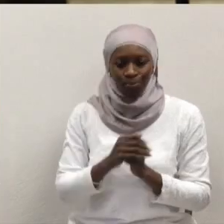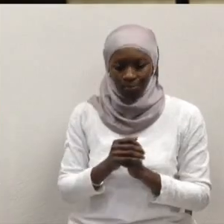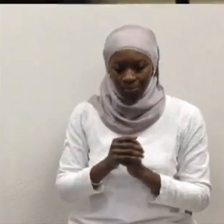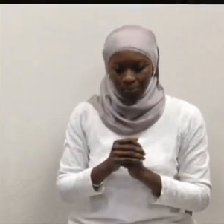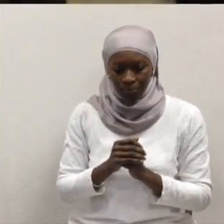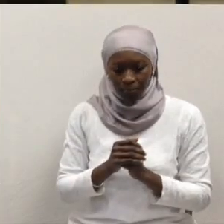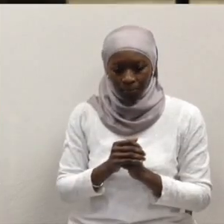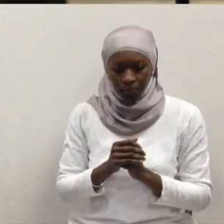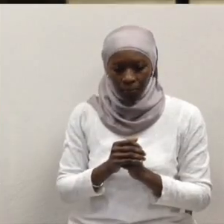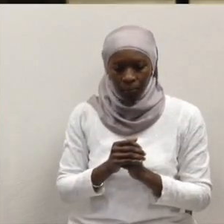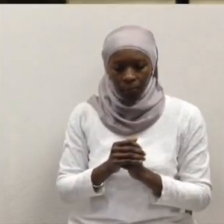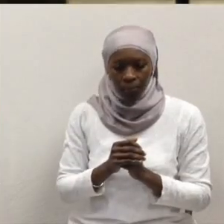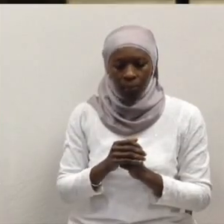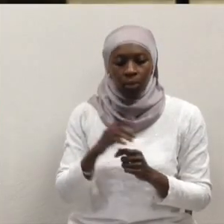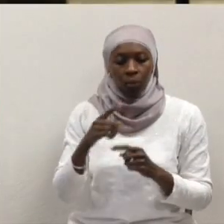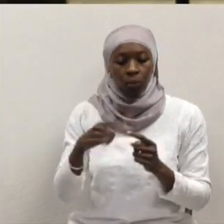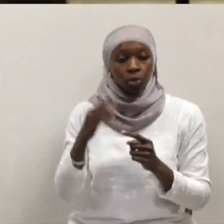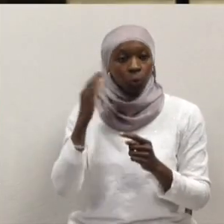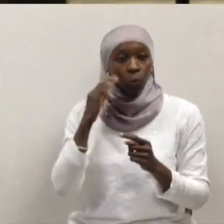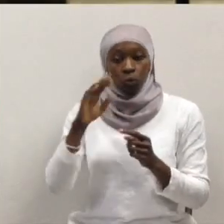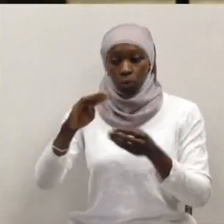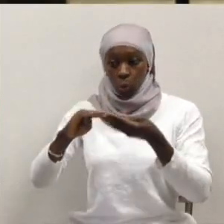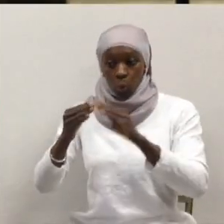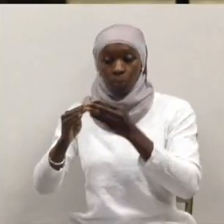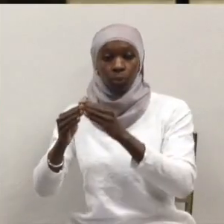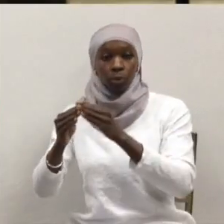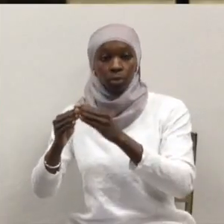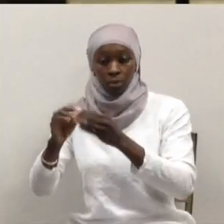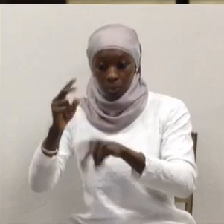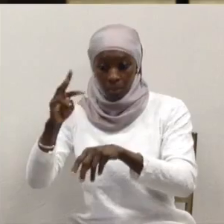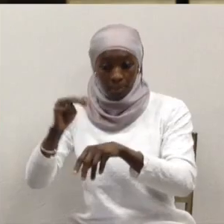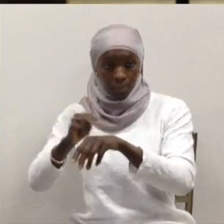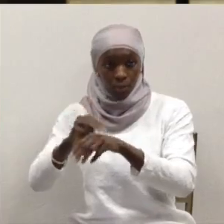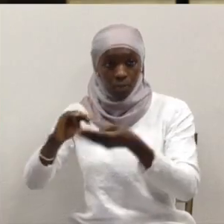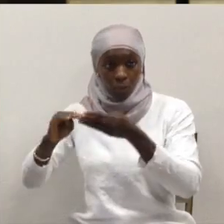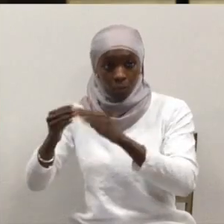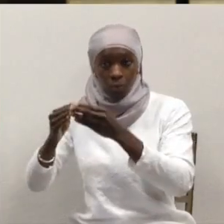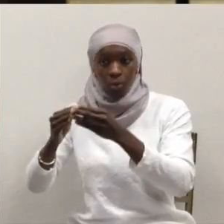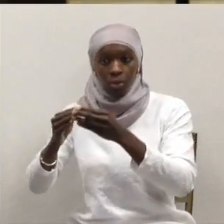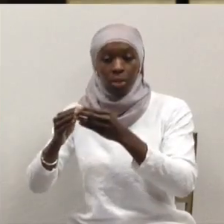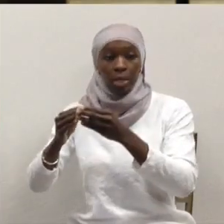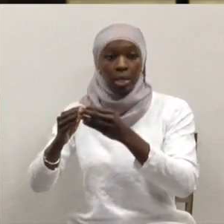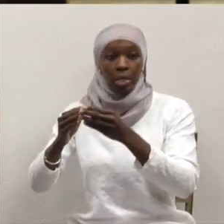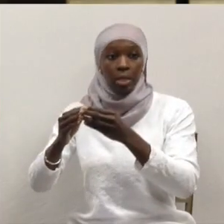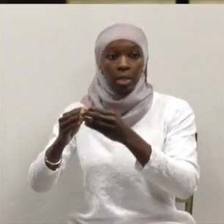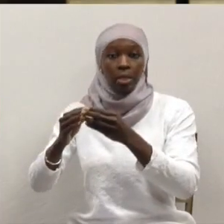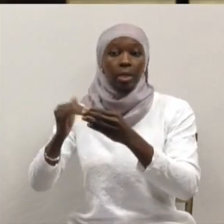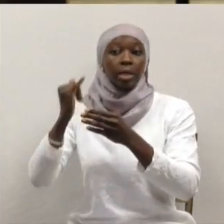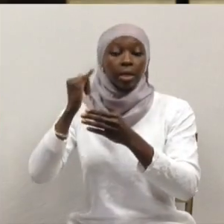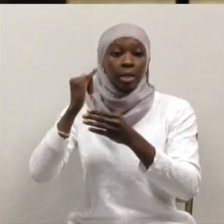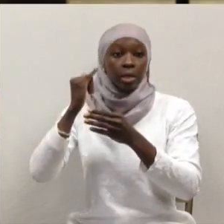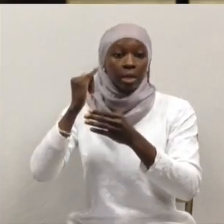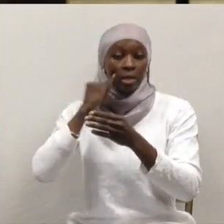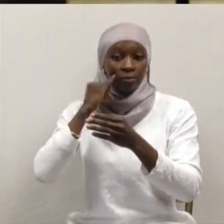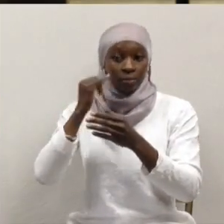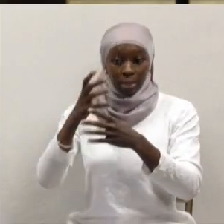and his community sallallahu alaihi wasallam, the community, the Muslim community, will have to return that person back to